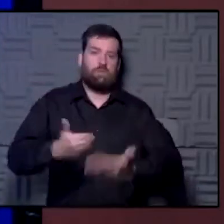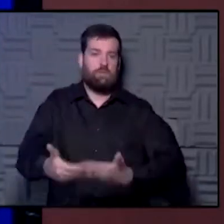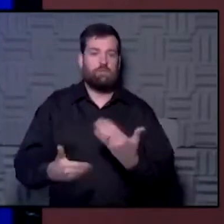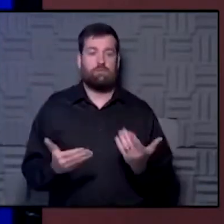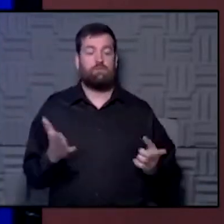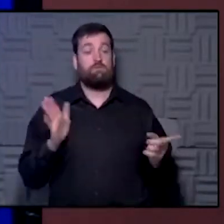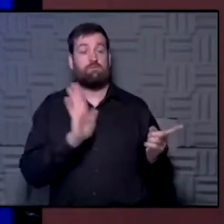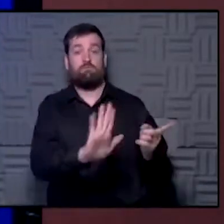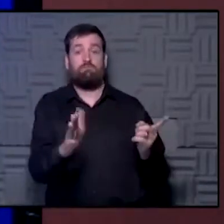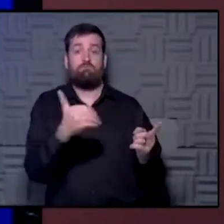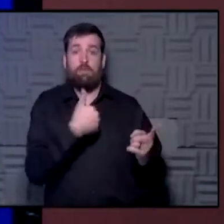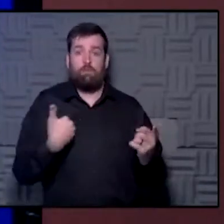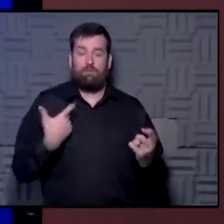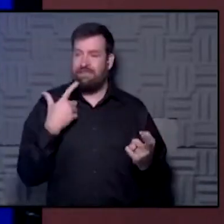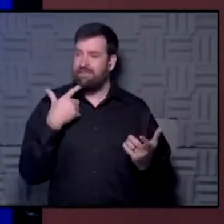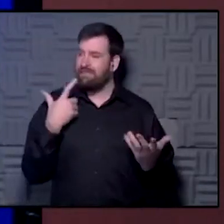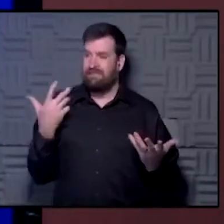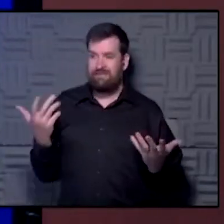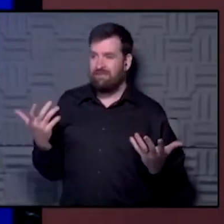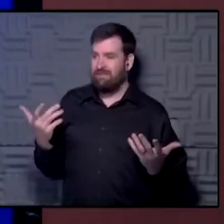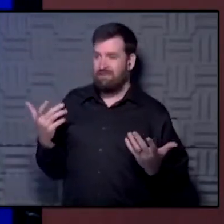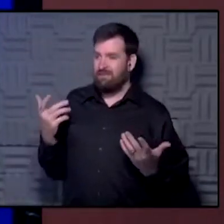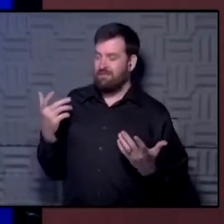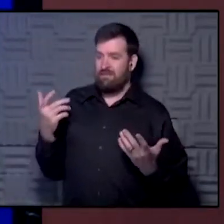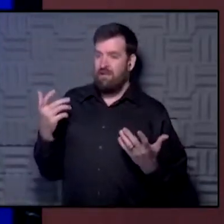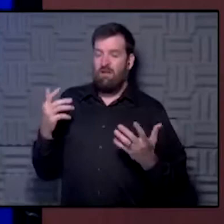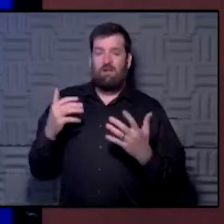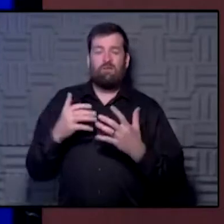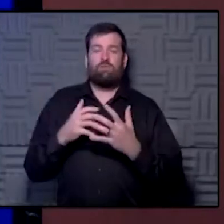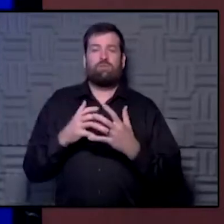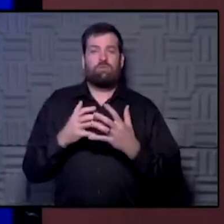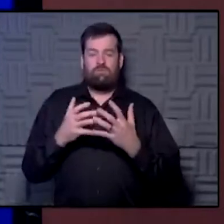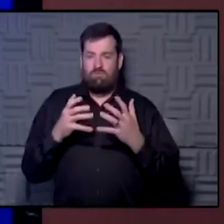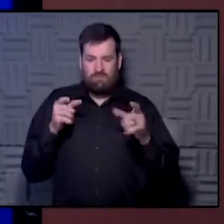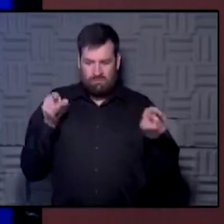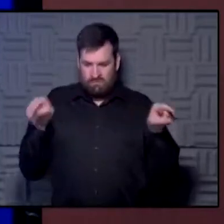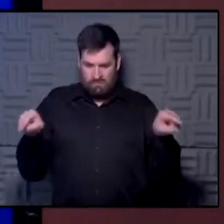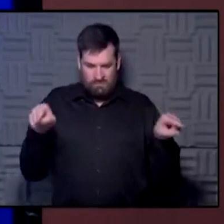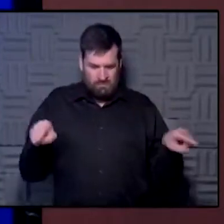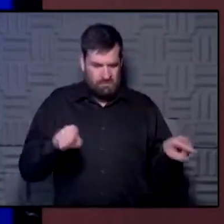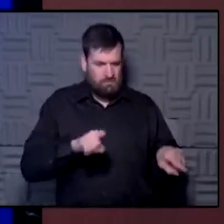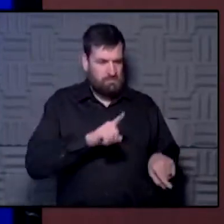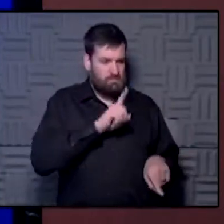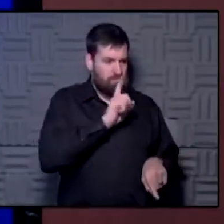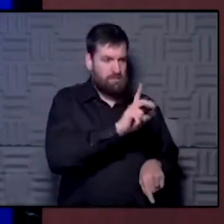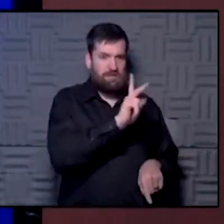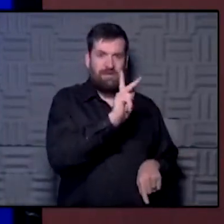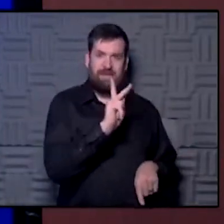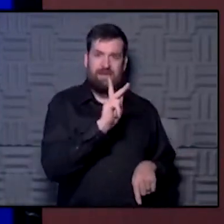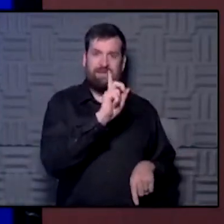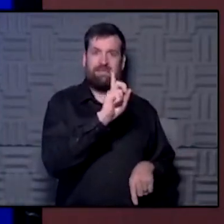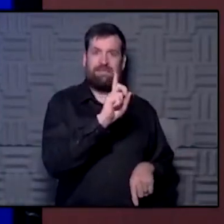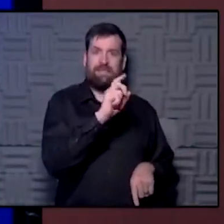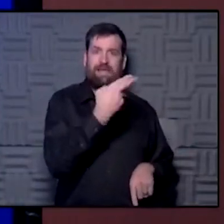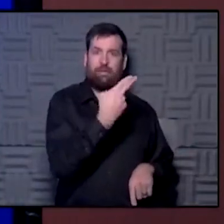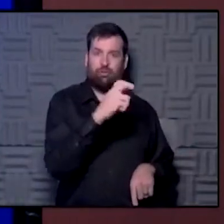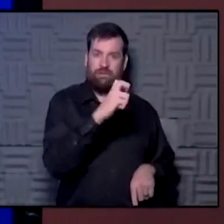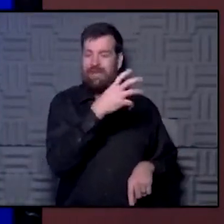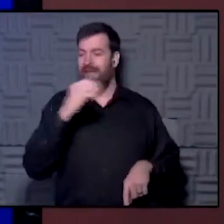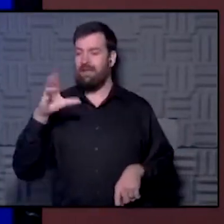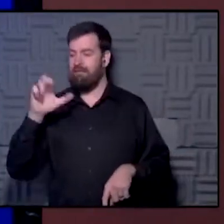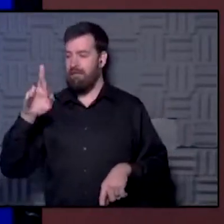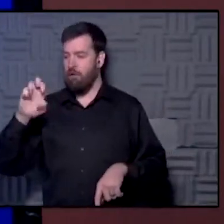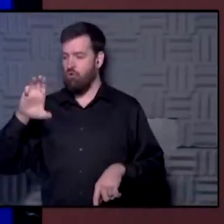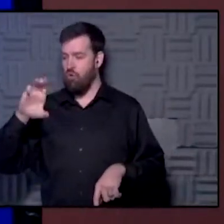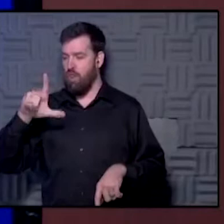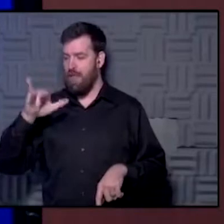said some of them said we came to the point where there were 2 sources of truth for us, KDHE and the CARE Collaborative. And that really